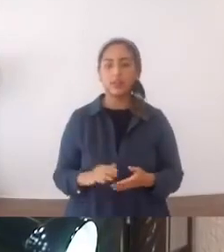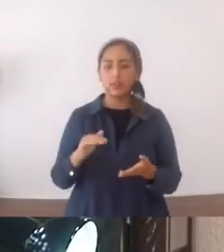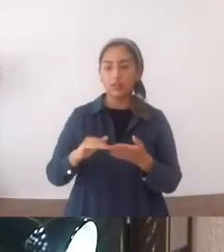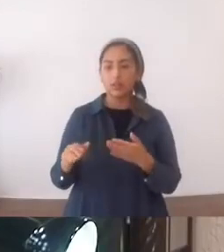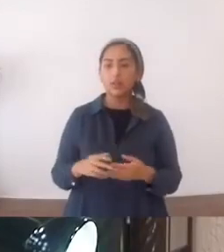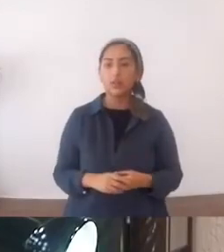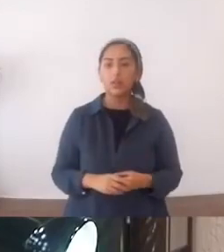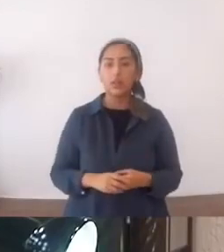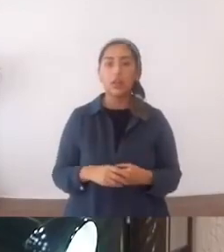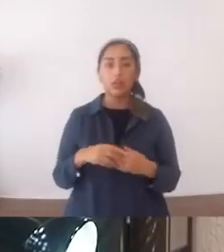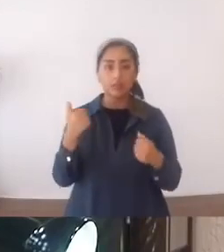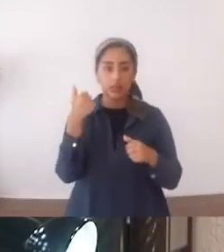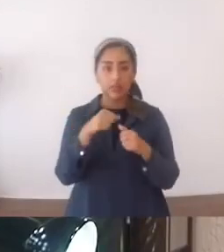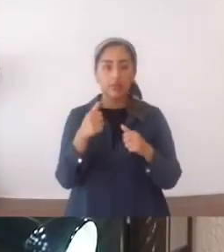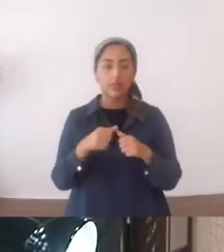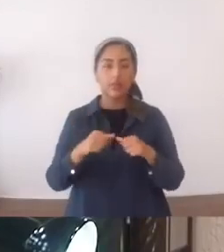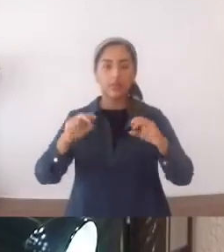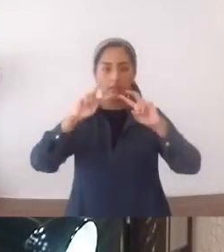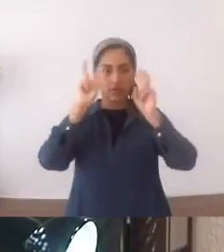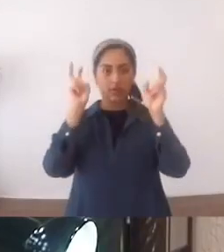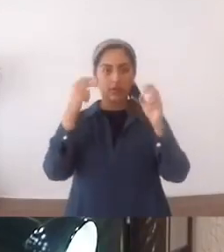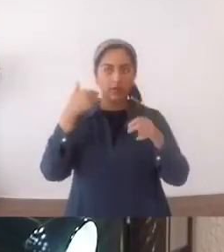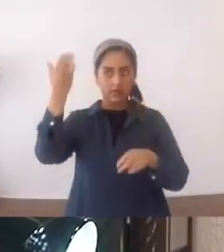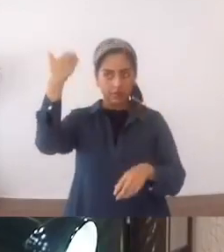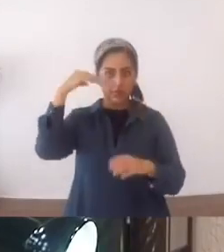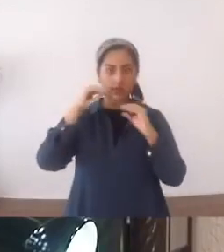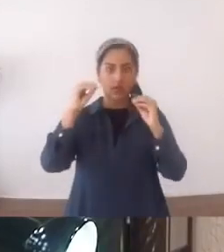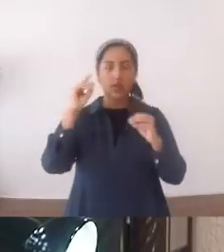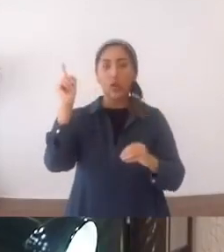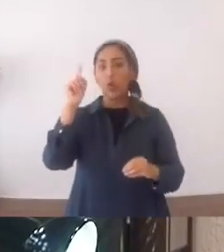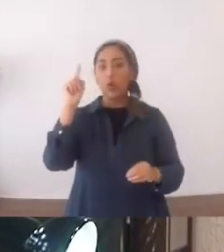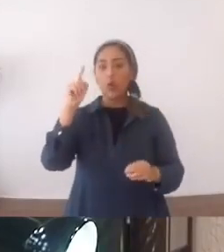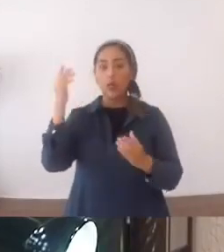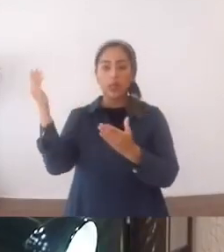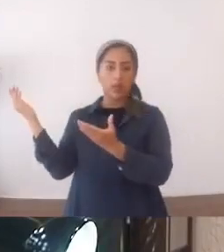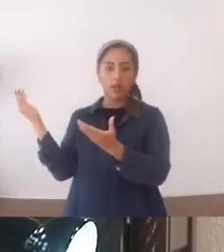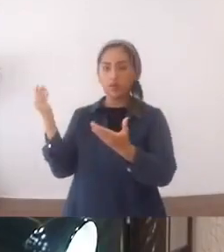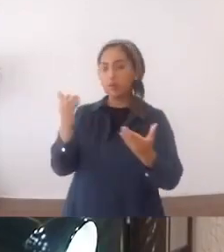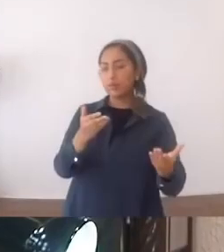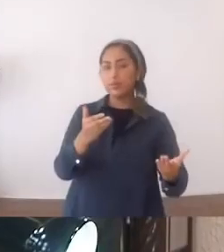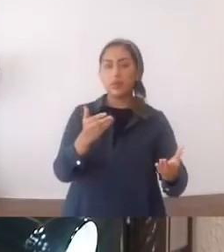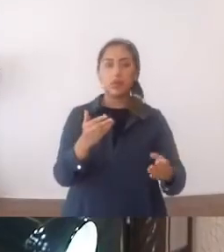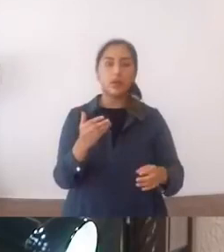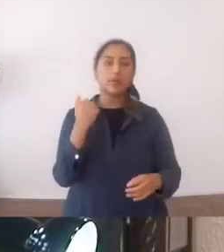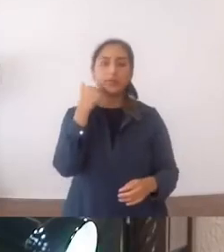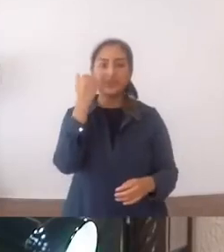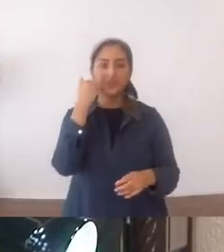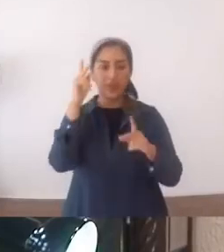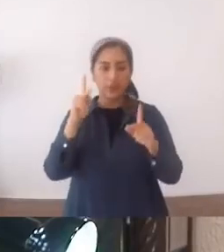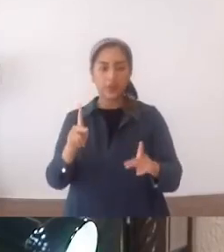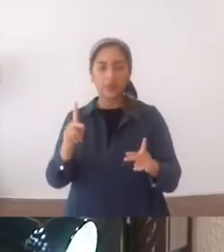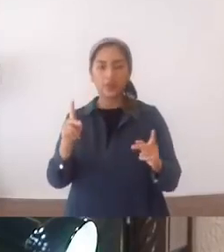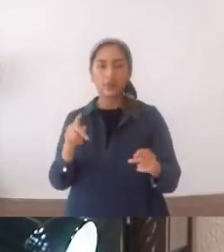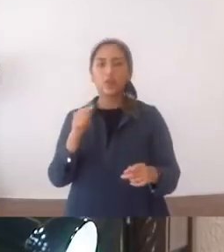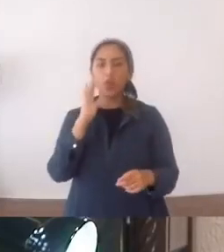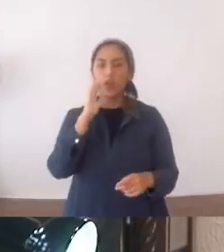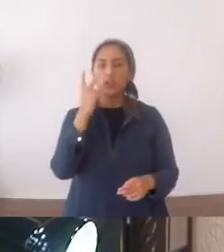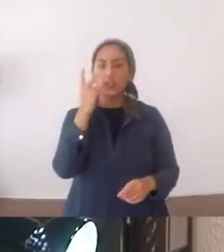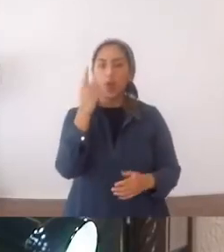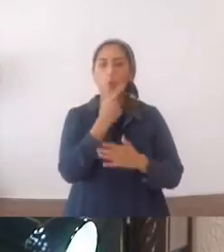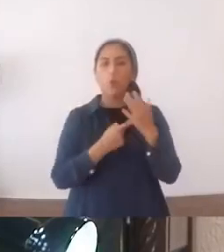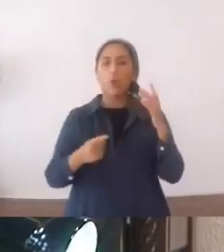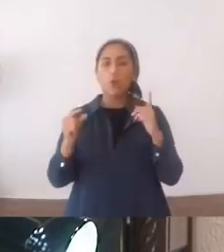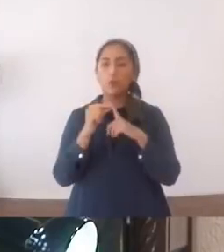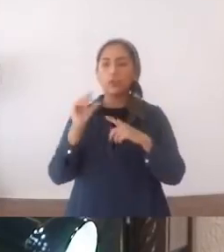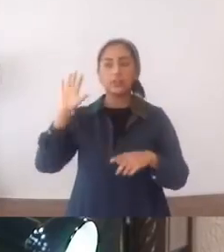that covers and allows sin. ¿Recuerdan la administración que di? Remember the administration Cuando that le I traen gave? a una adúltera, When they bring to him an